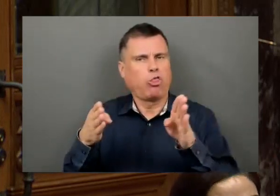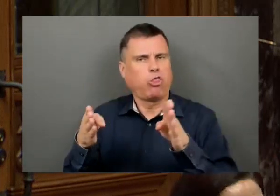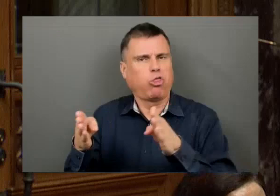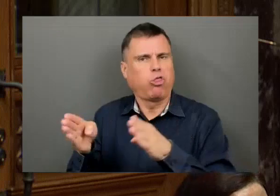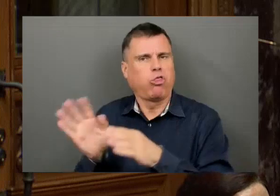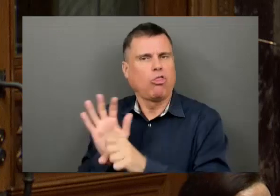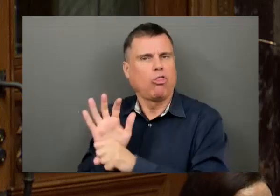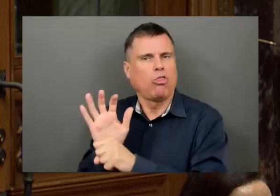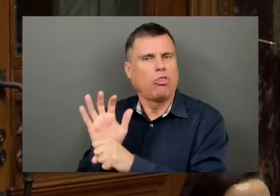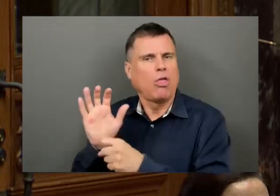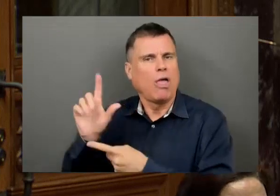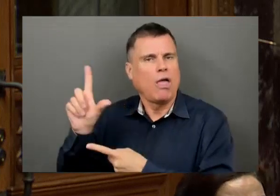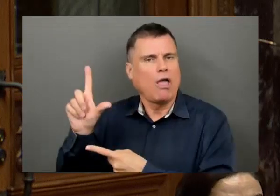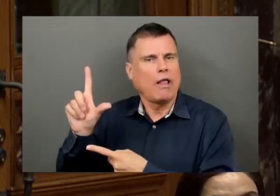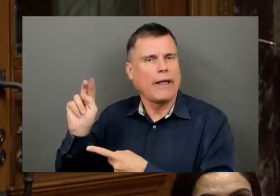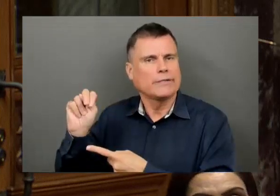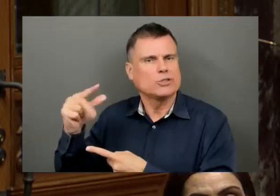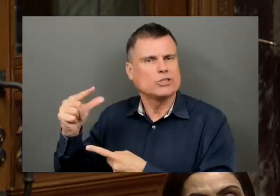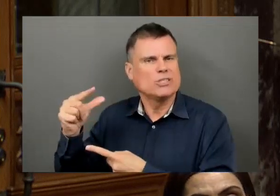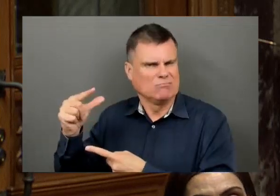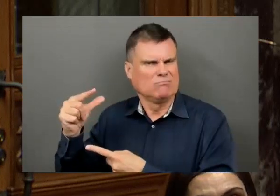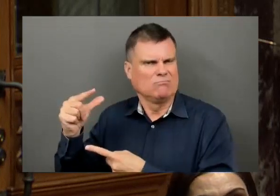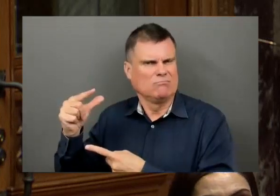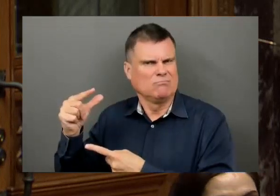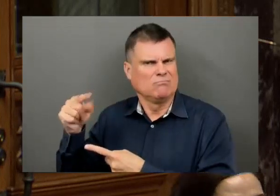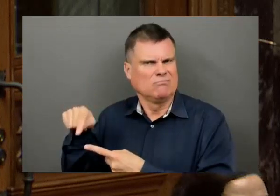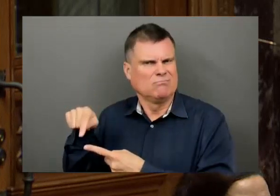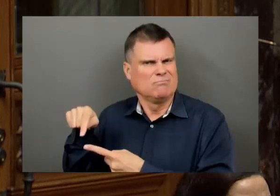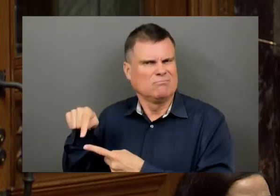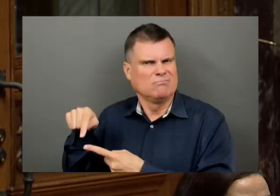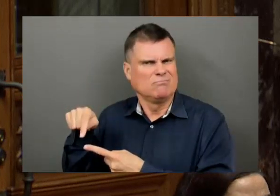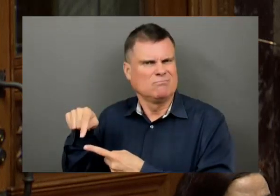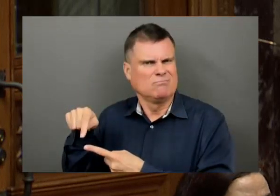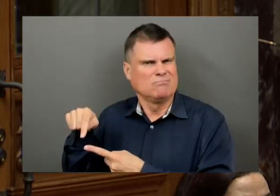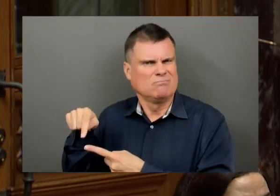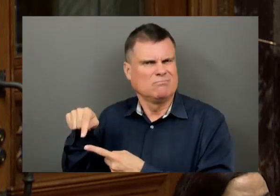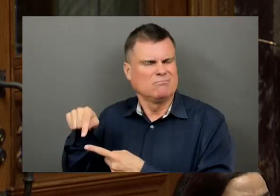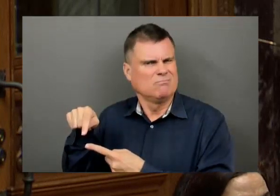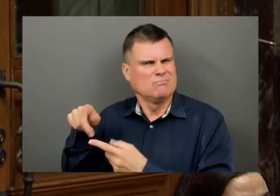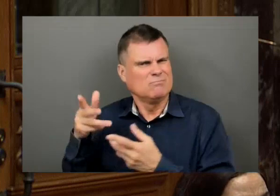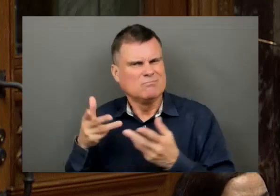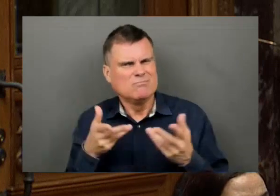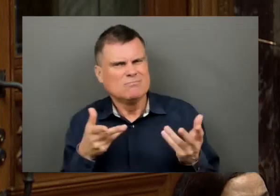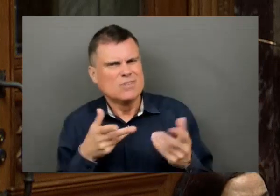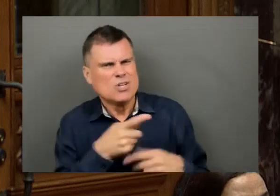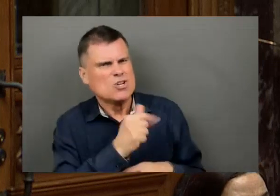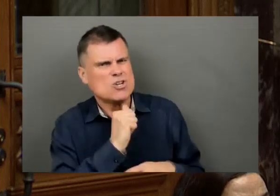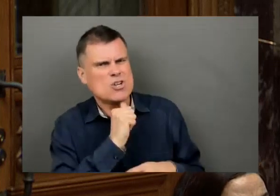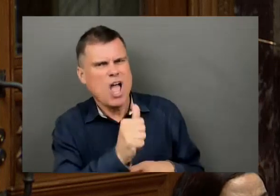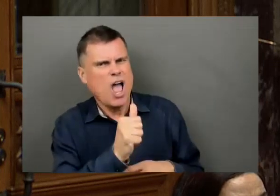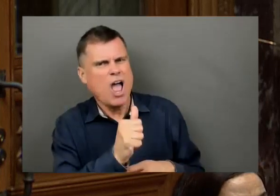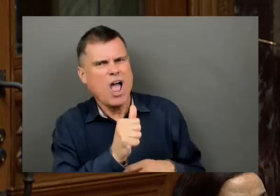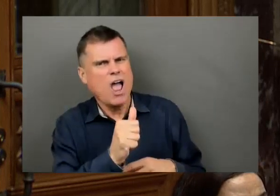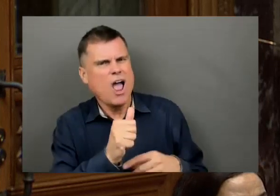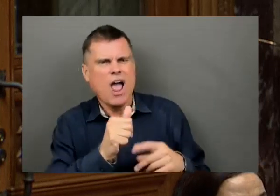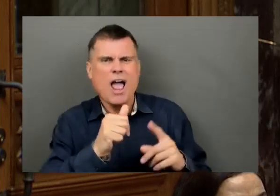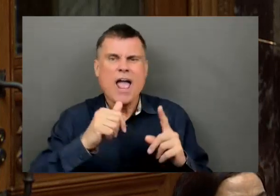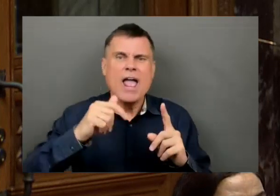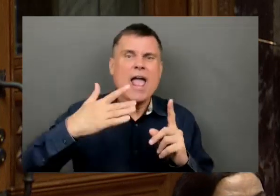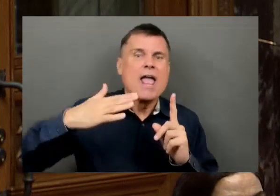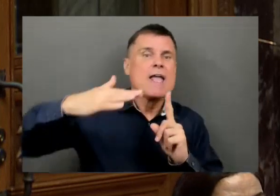has not done an environmental assessment and instead created a process that doesn't exist called an enhanced review process